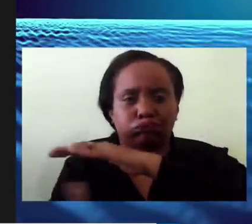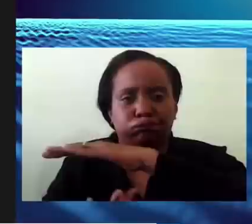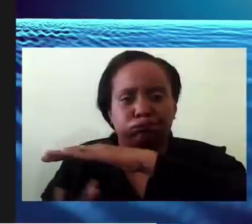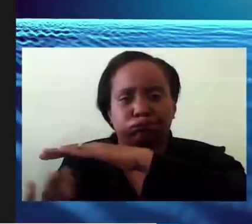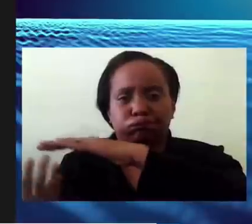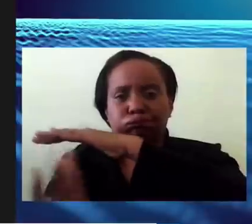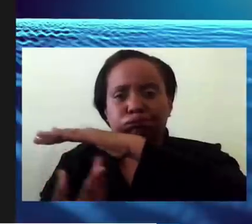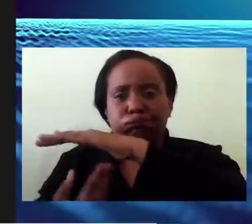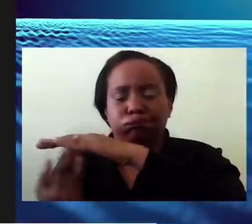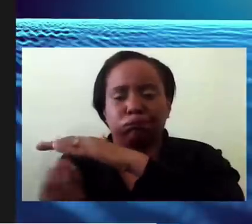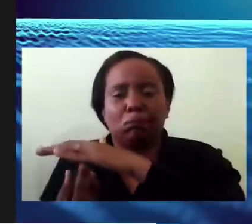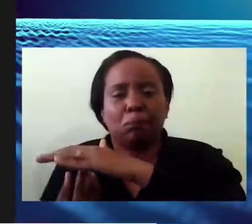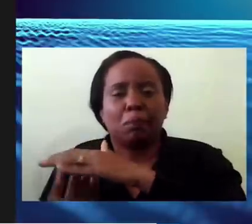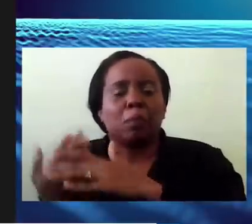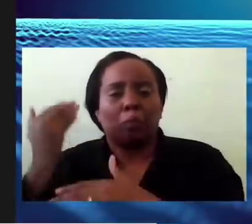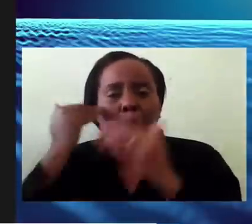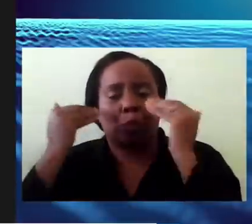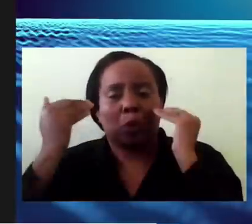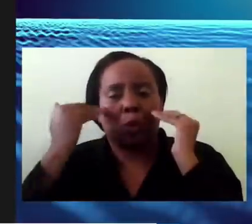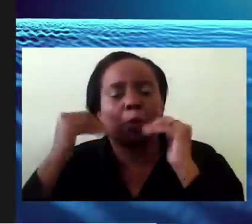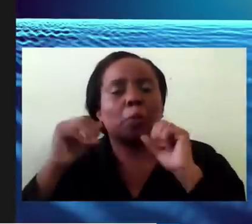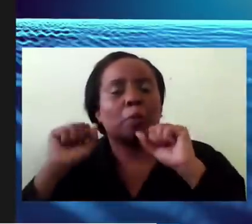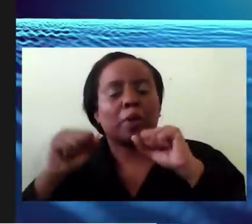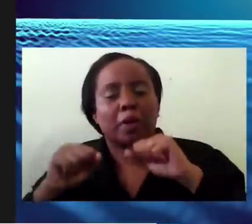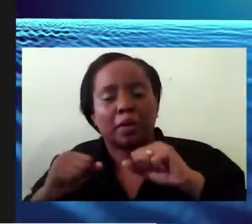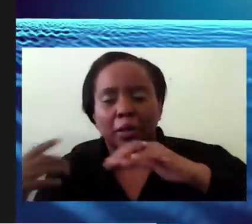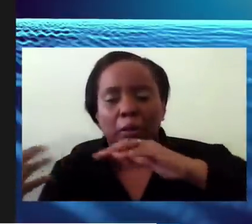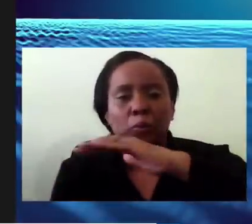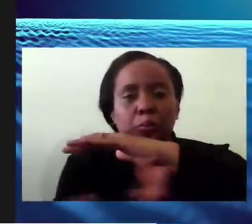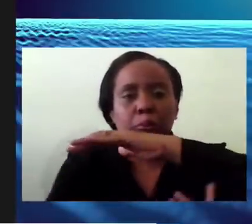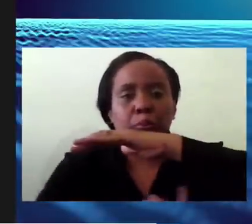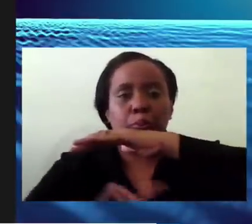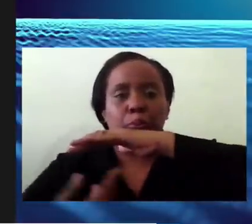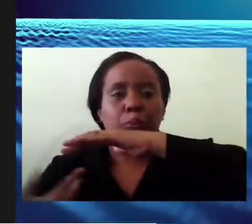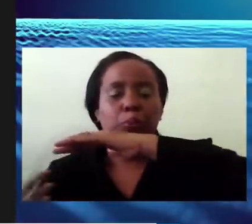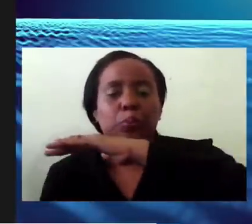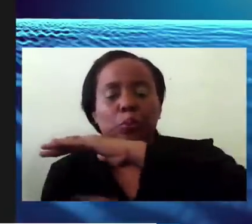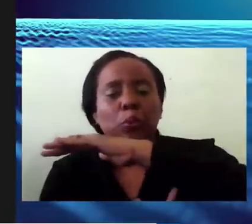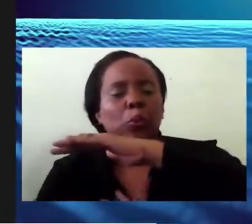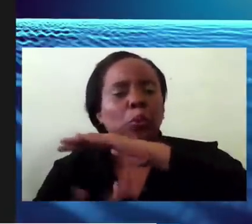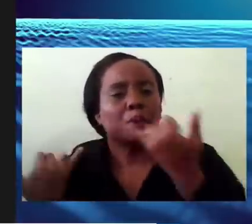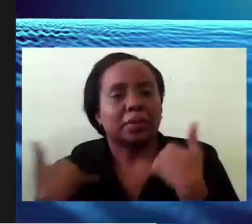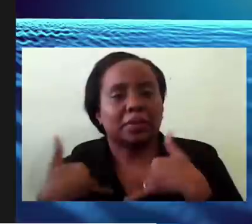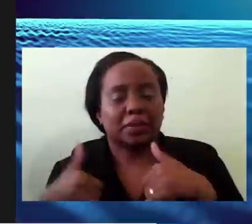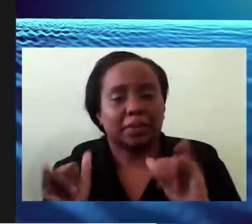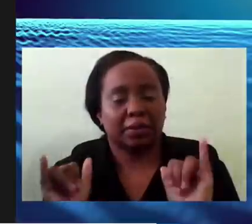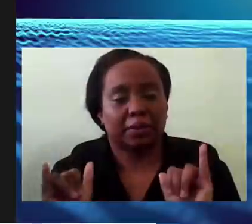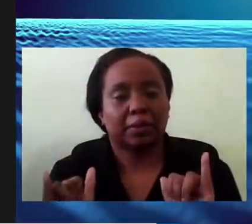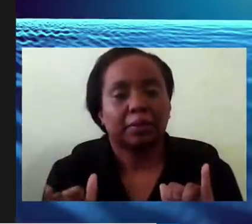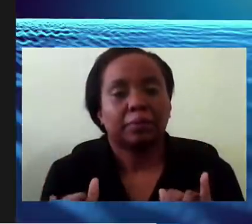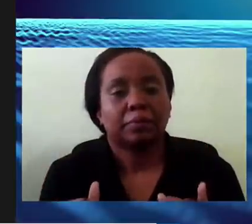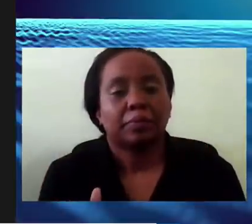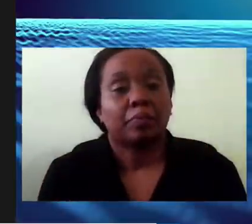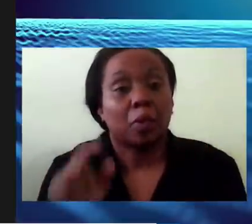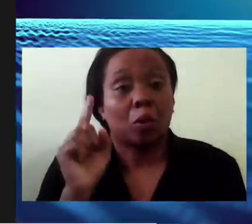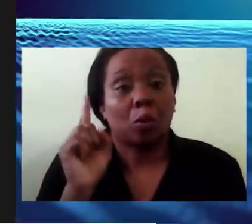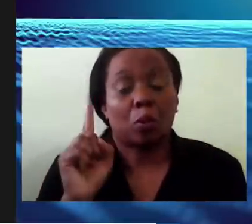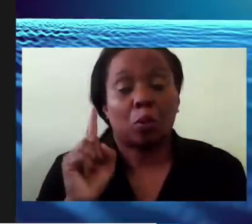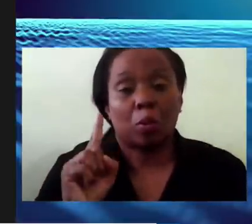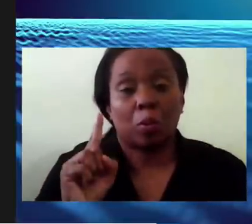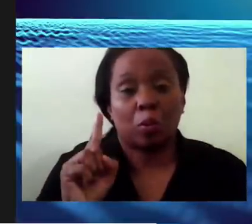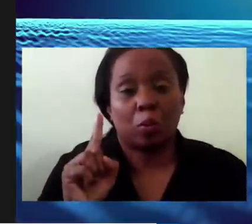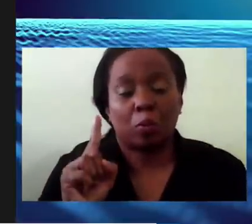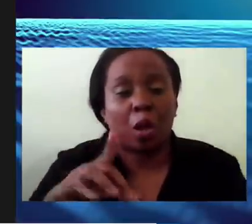that magma is able to move around, and it's doing so. There was one band of low-level tremor at